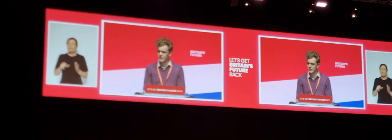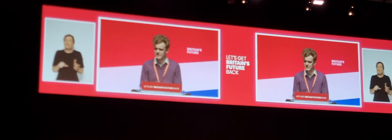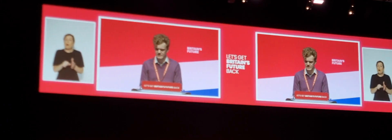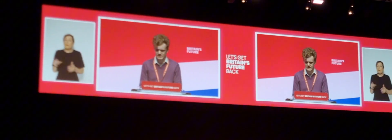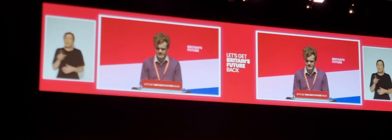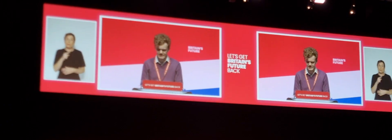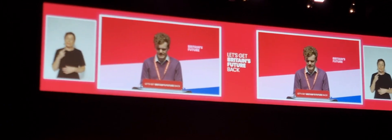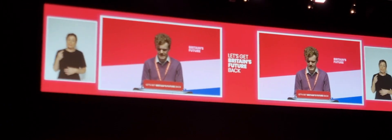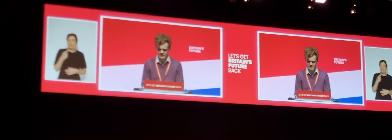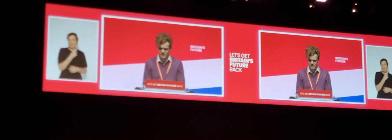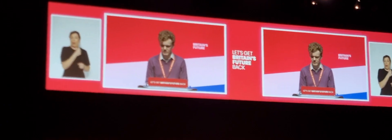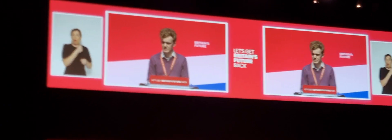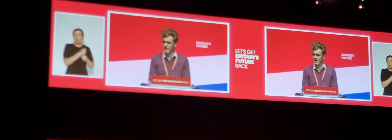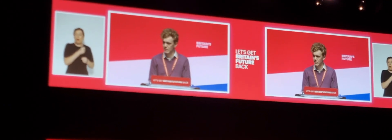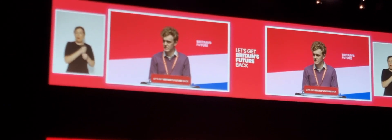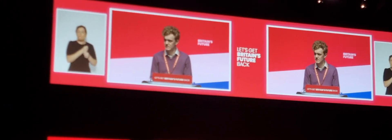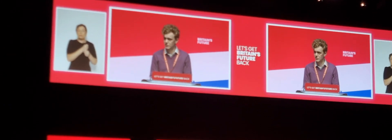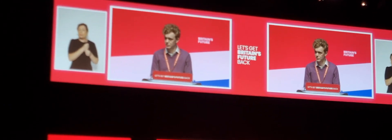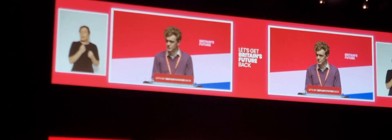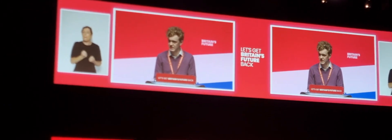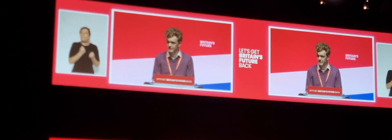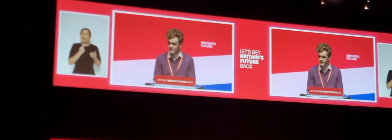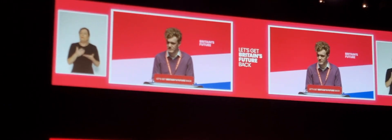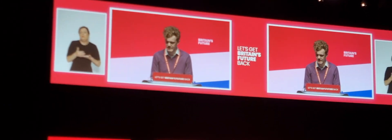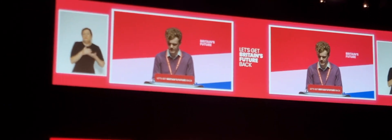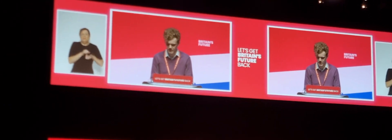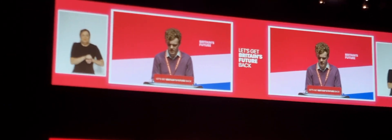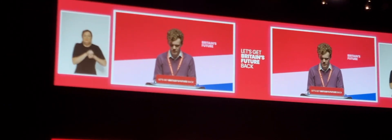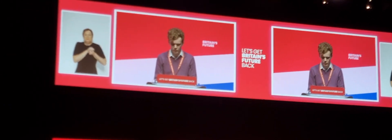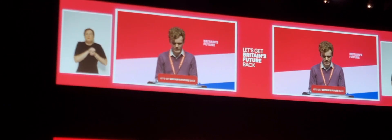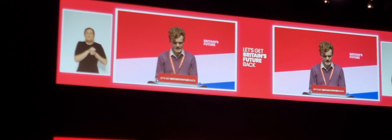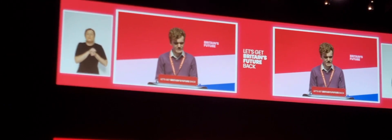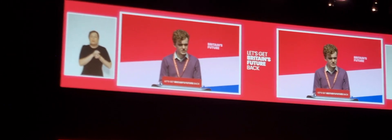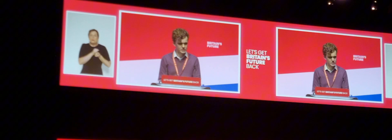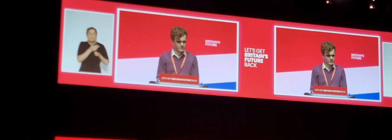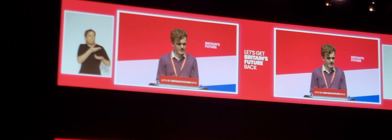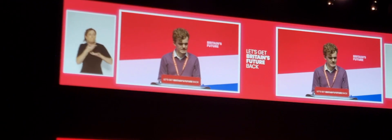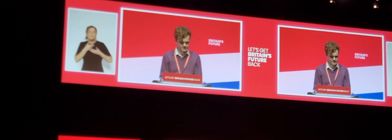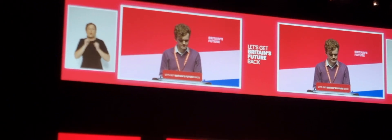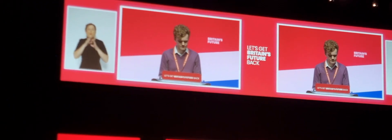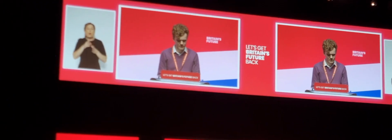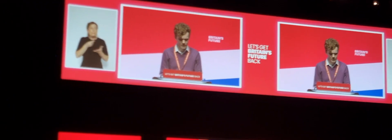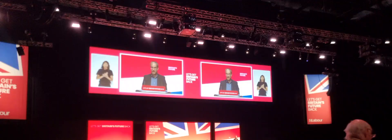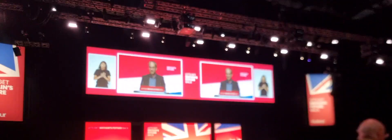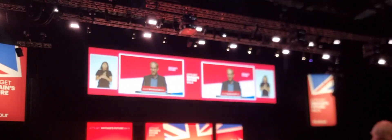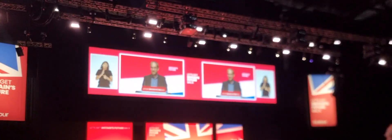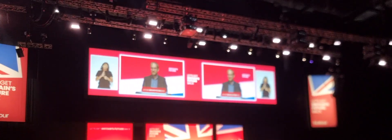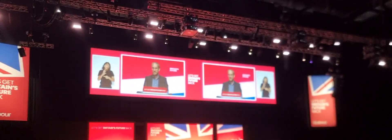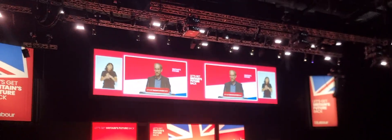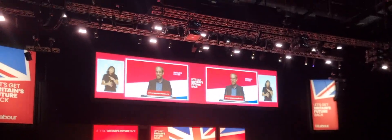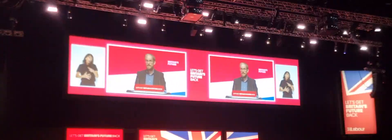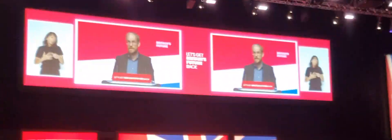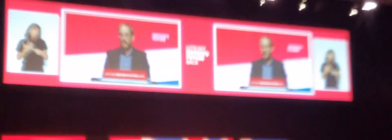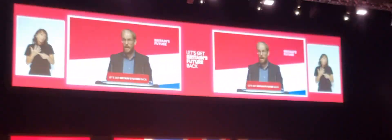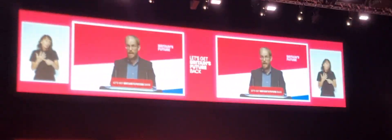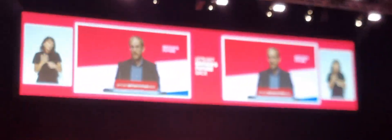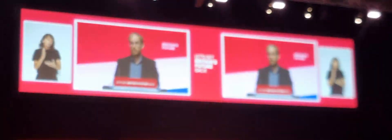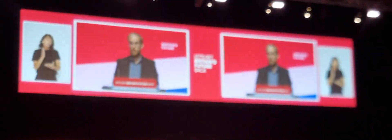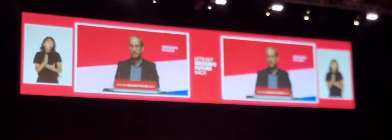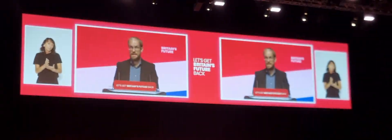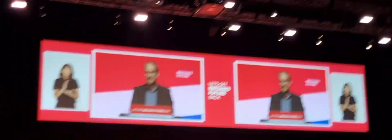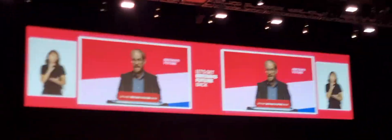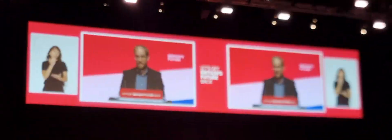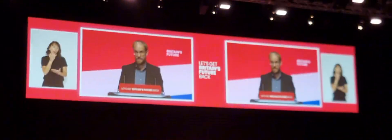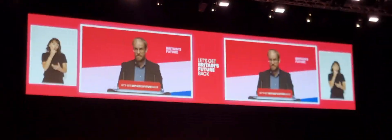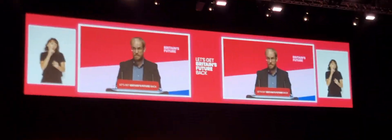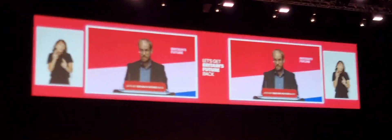that refuses to delegate to us the powers, and crucially the funding, that we need to do it right. Certain that I